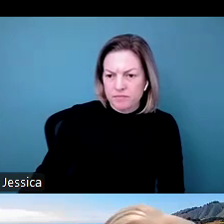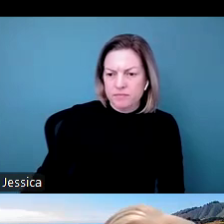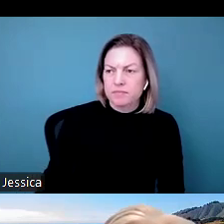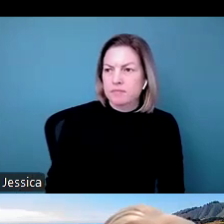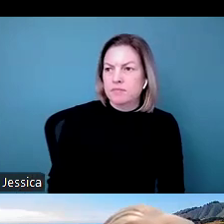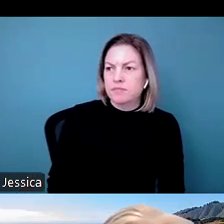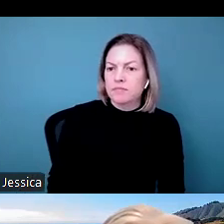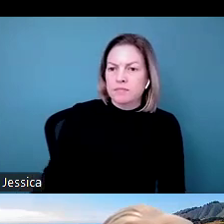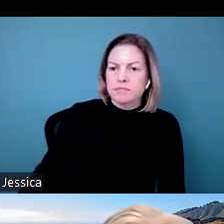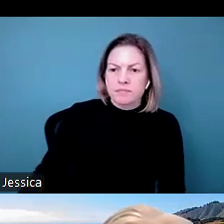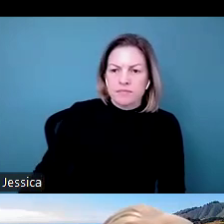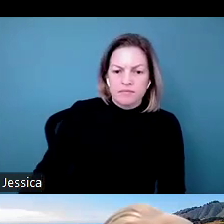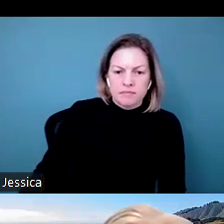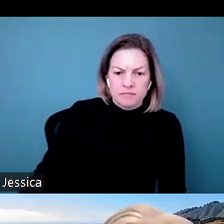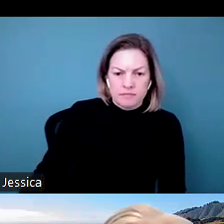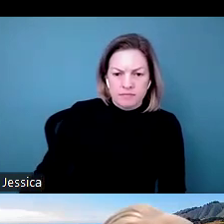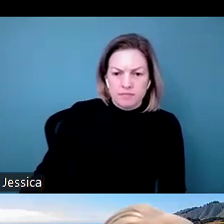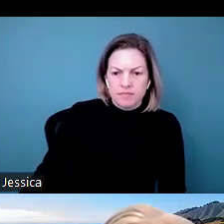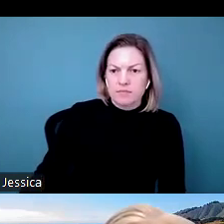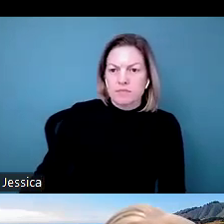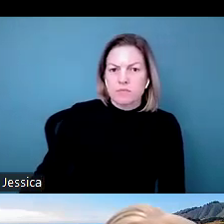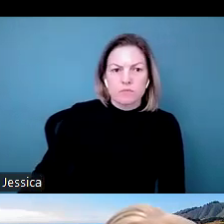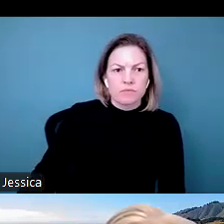It's going to be this.